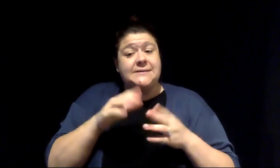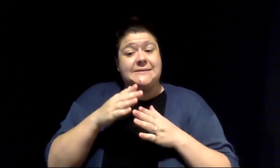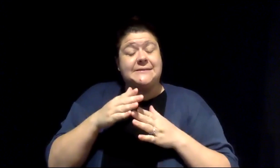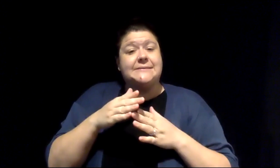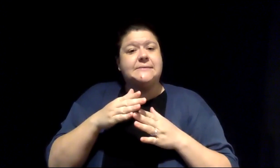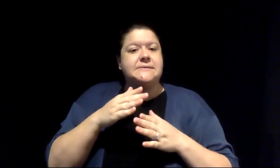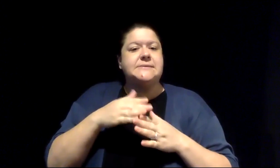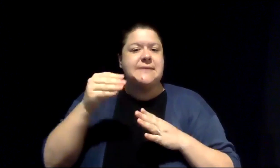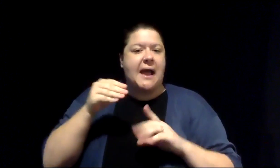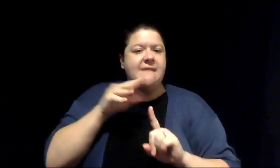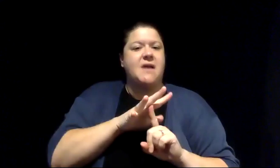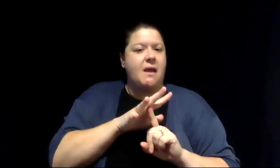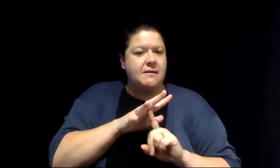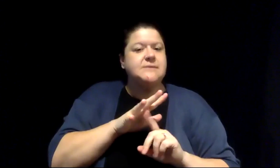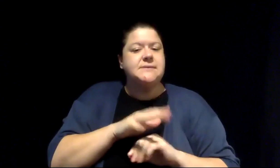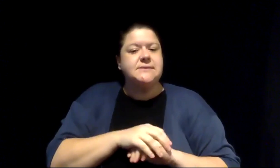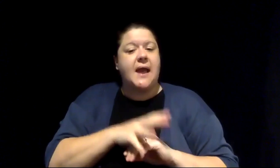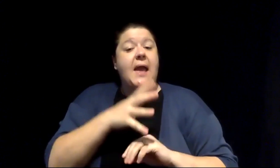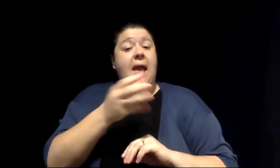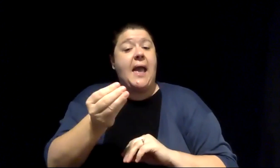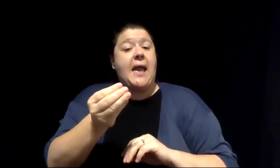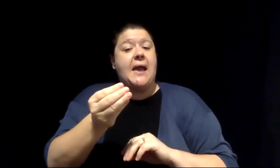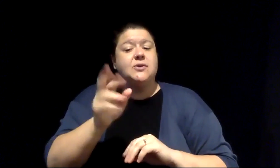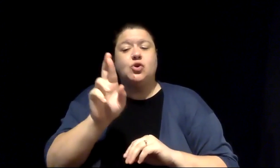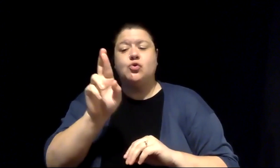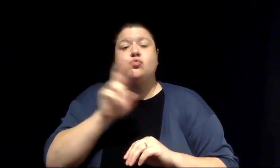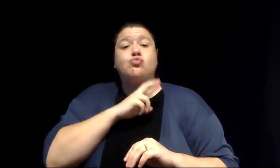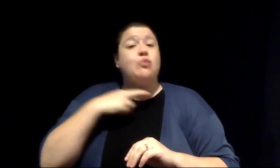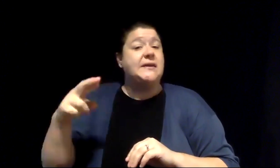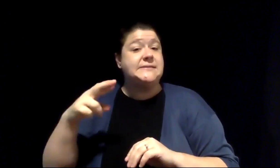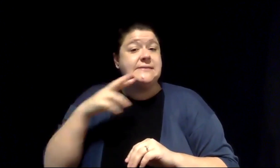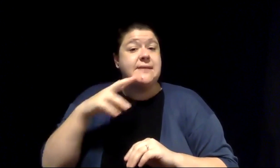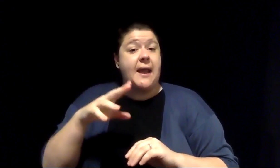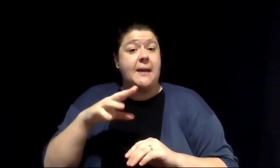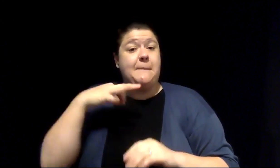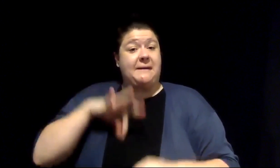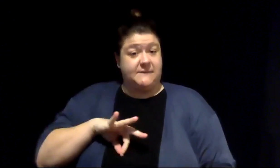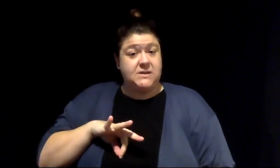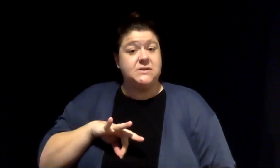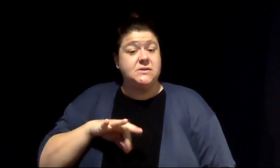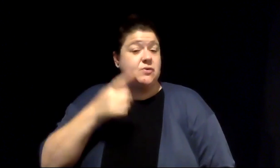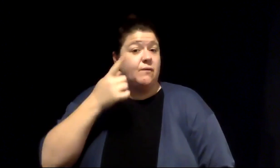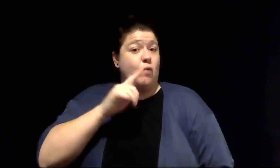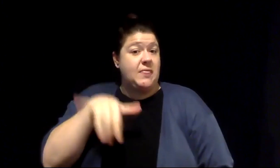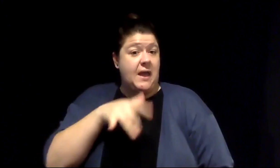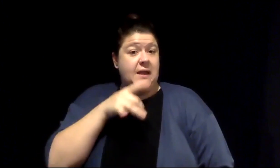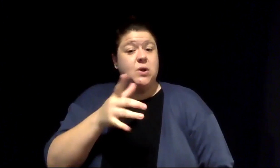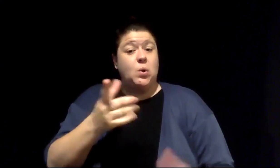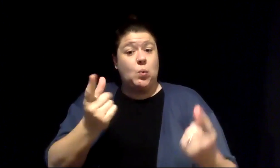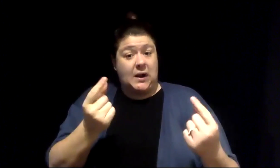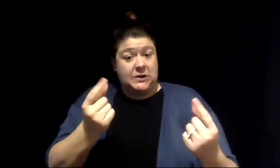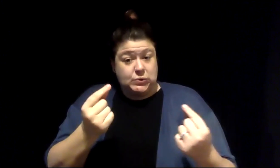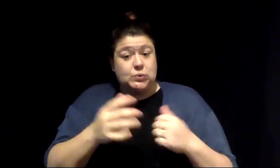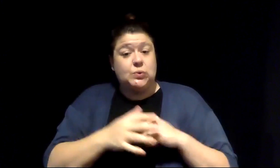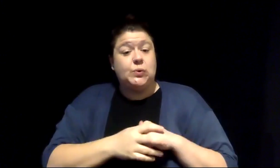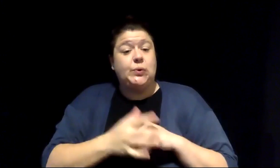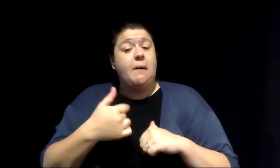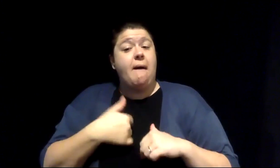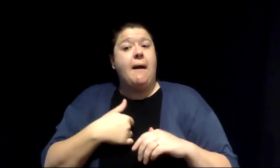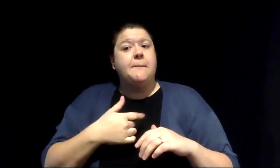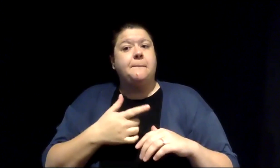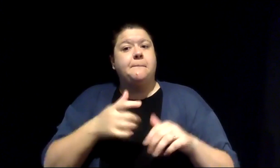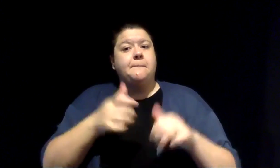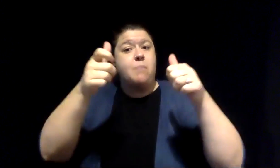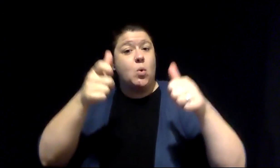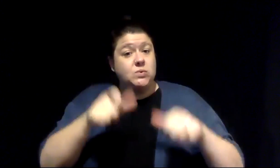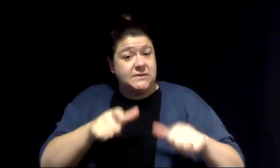what risks and benefits there are to this particular vaccine. So what I have done is I have posted